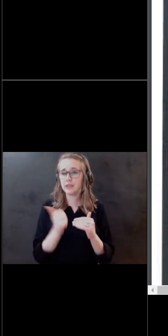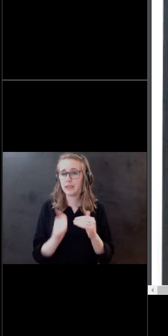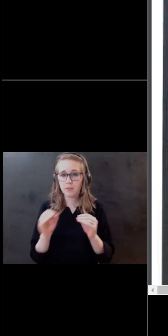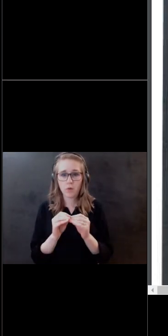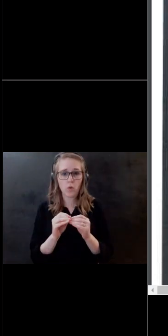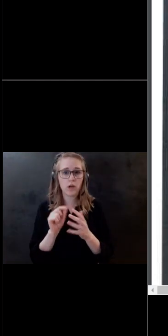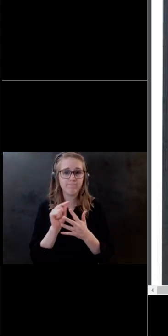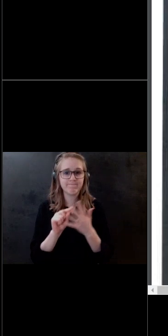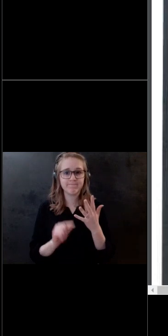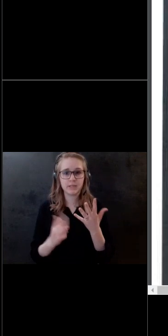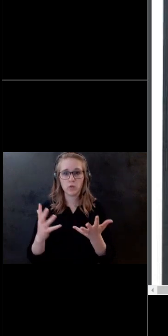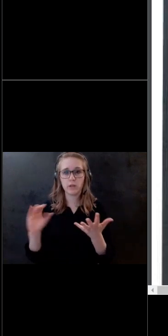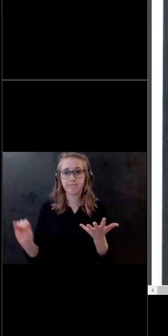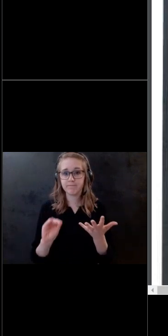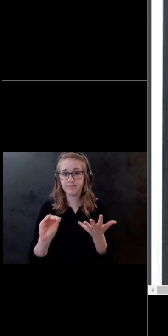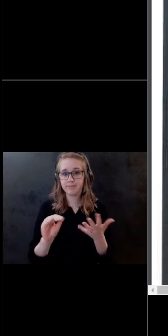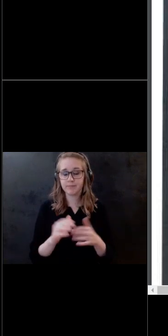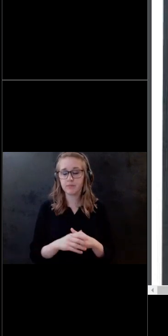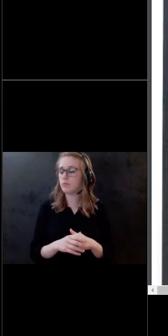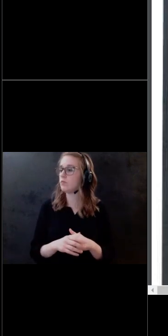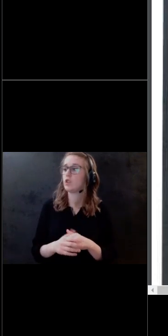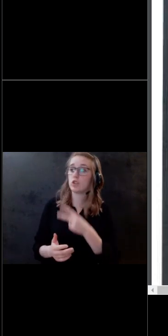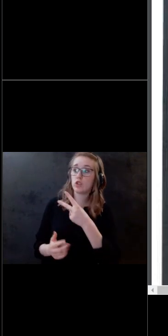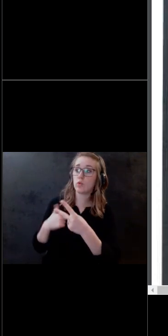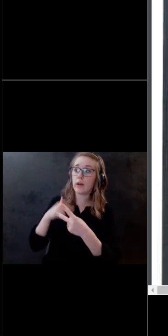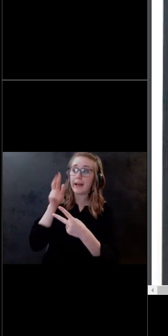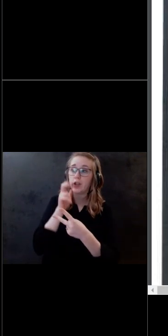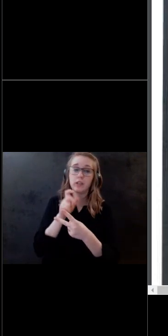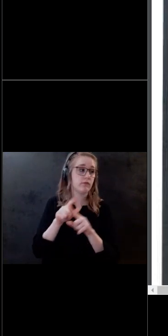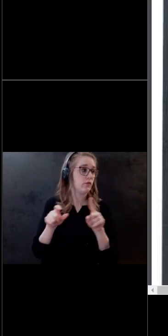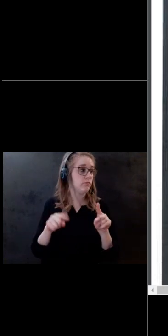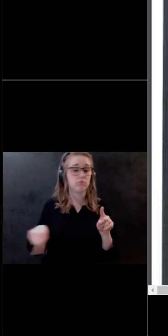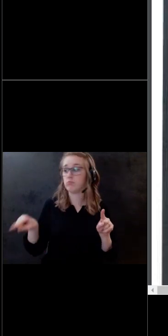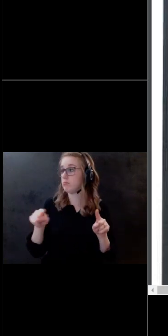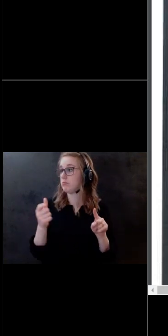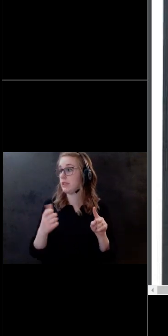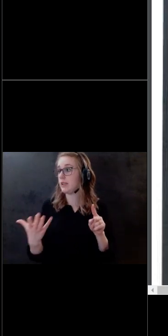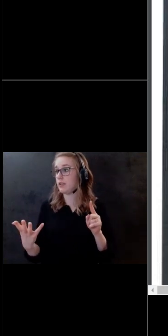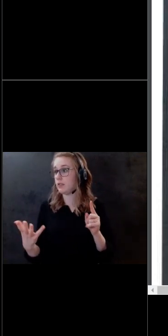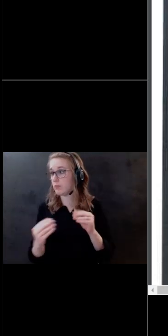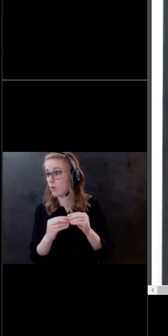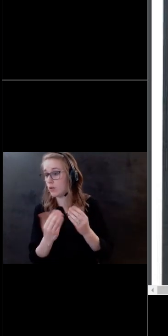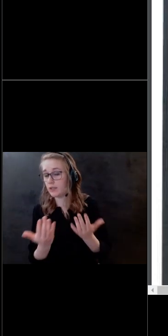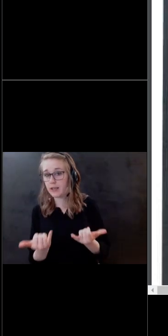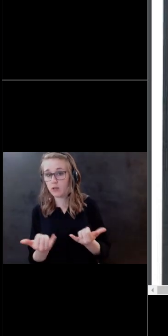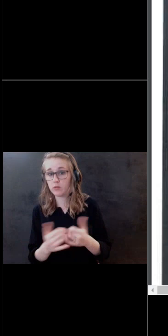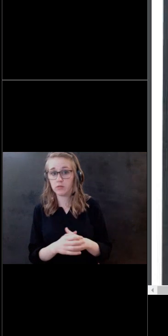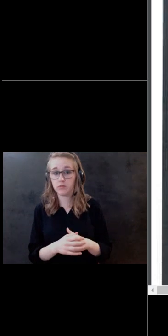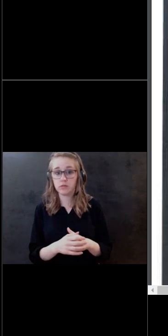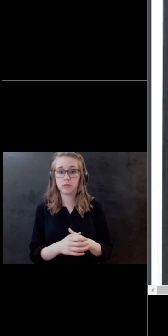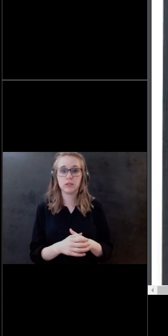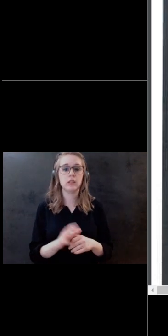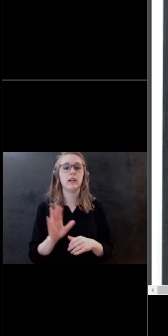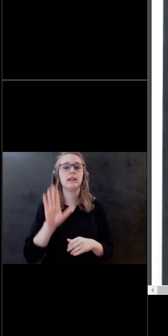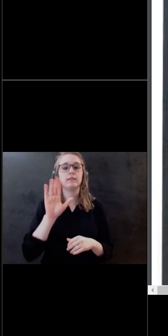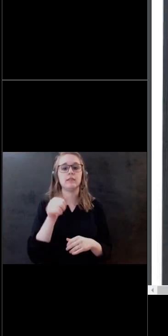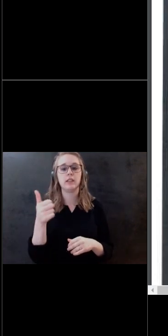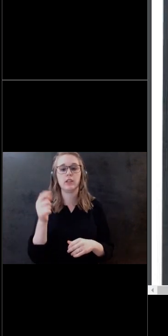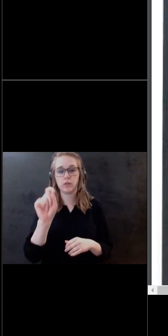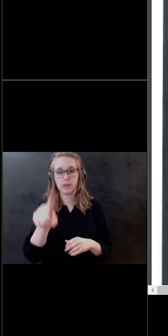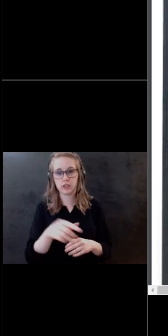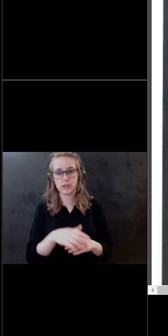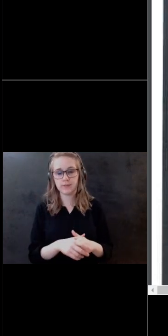you wanted to put in there? Those were the two I heard from my colleagues, but if anybody else wants to add anything else. Okay. And I've got another question before I end that. Sorry,